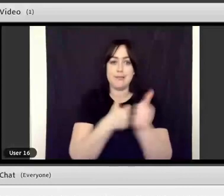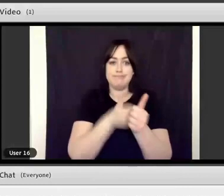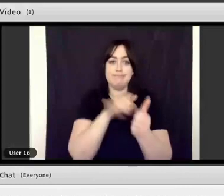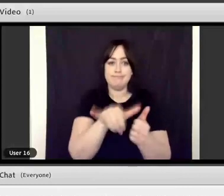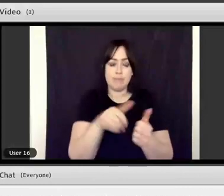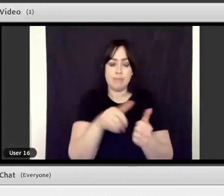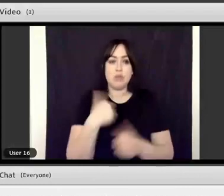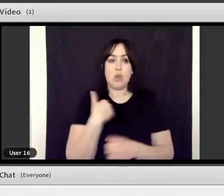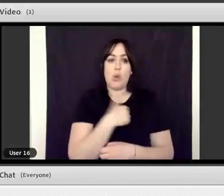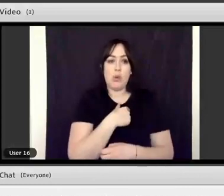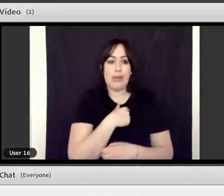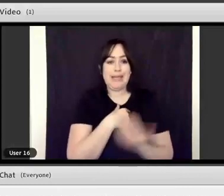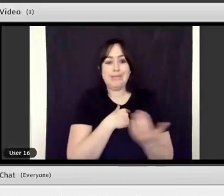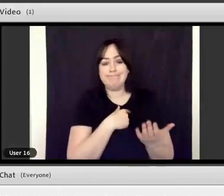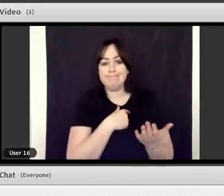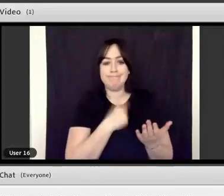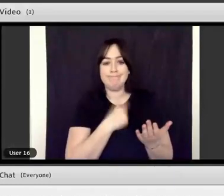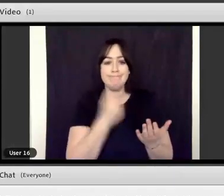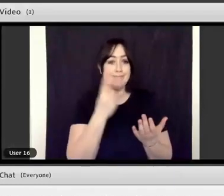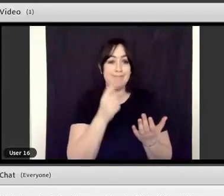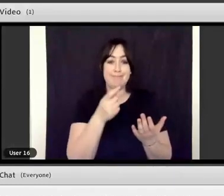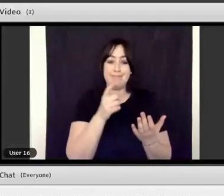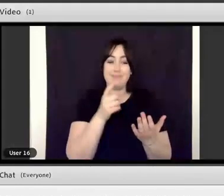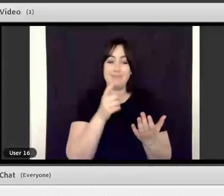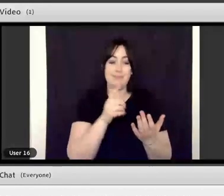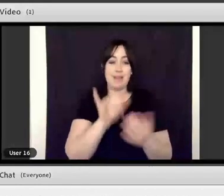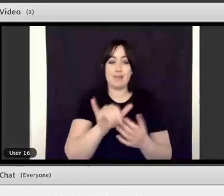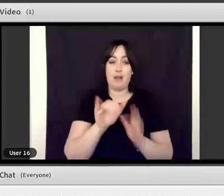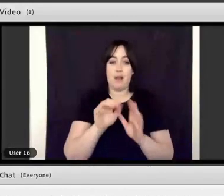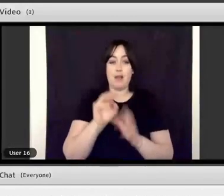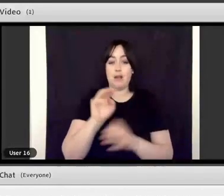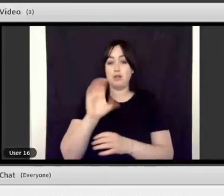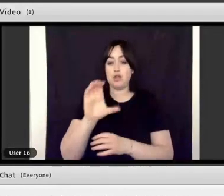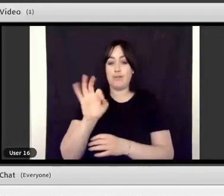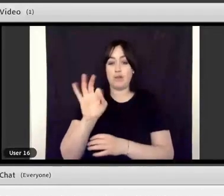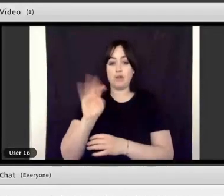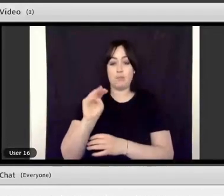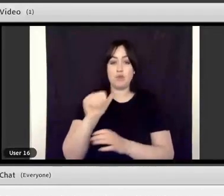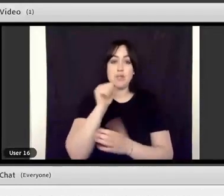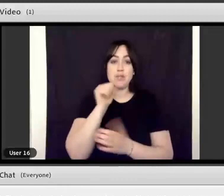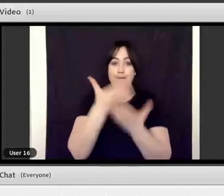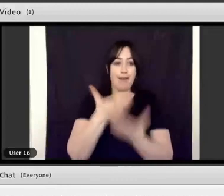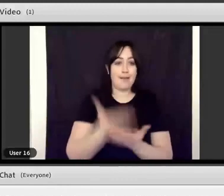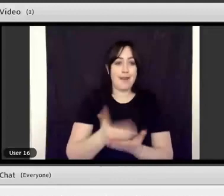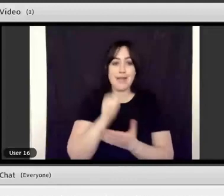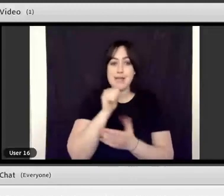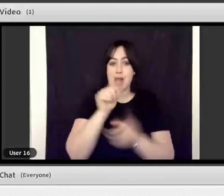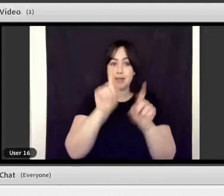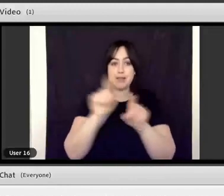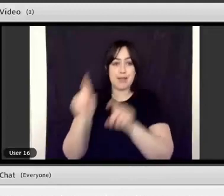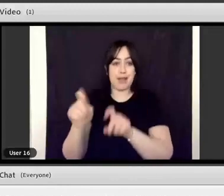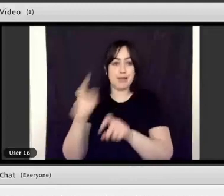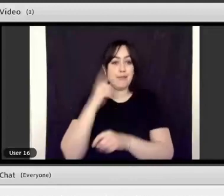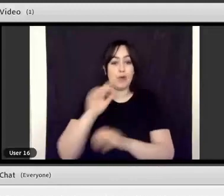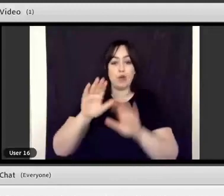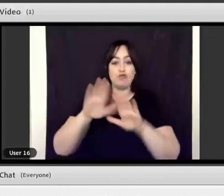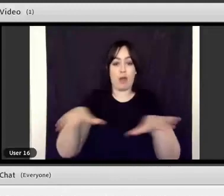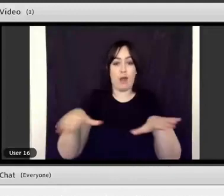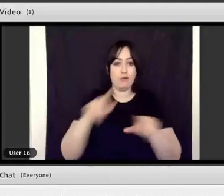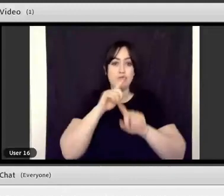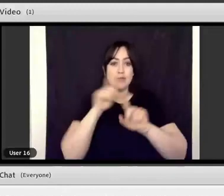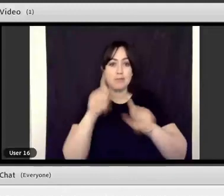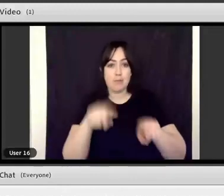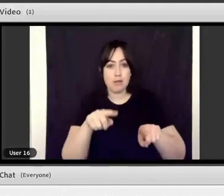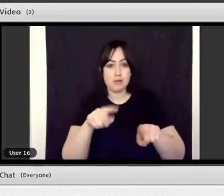think, it has not been validated and tested for children. So it was for the mother's response. So that's the